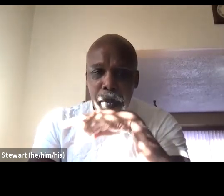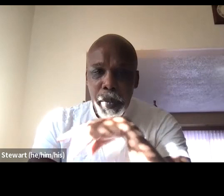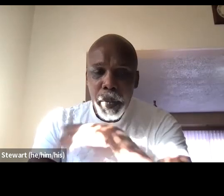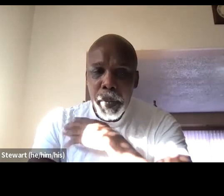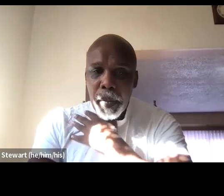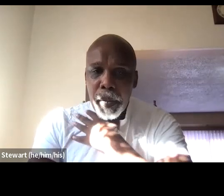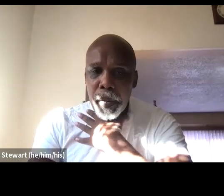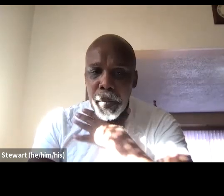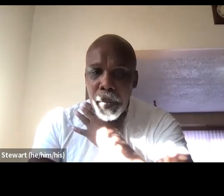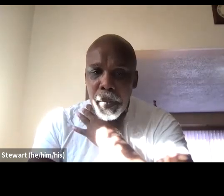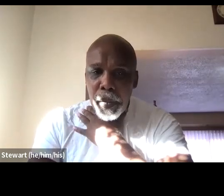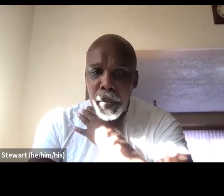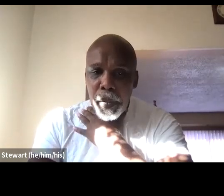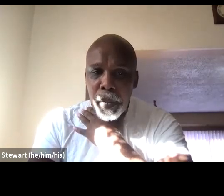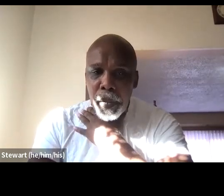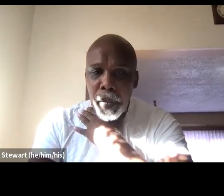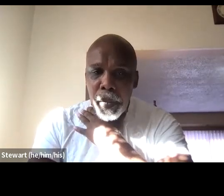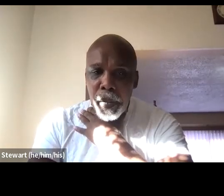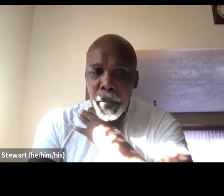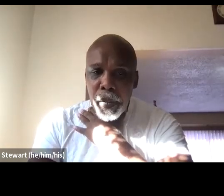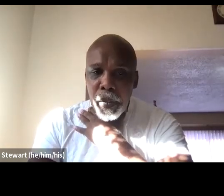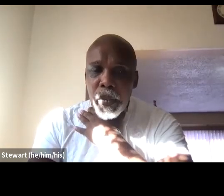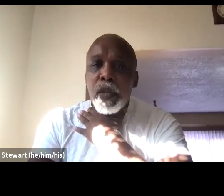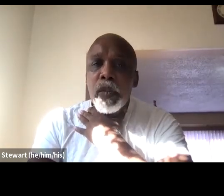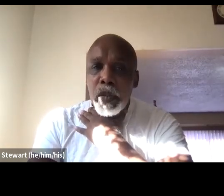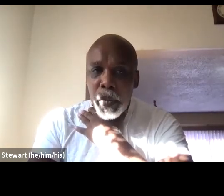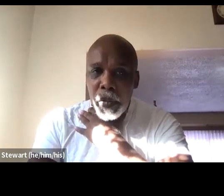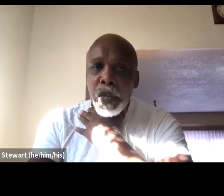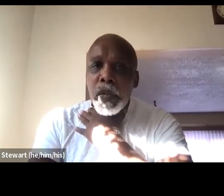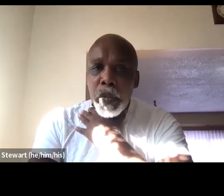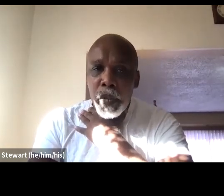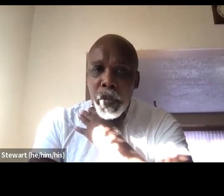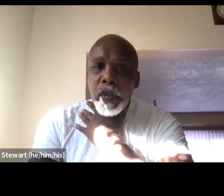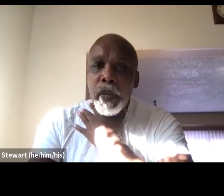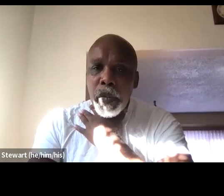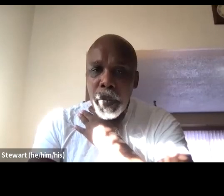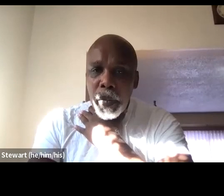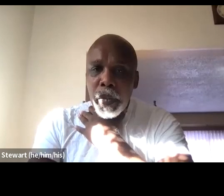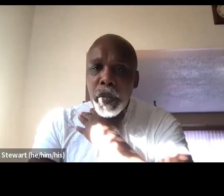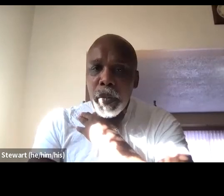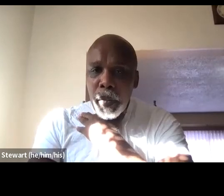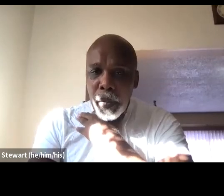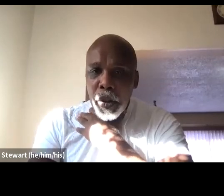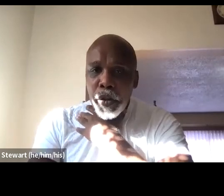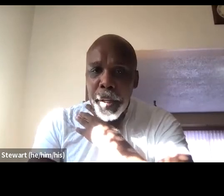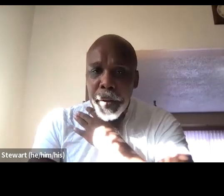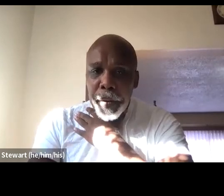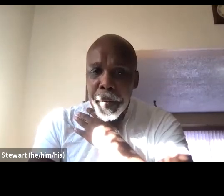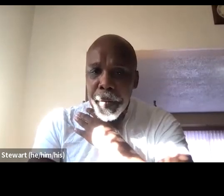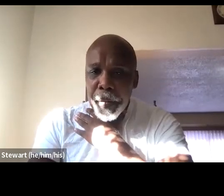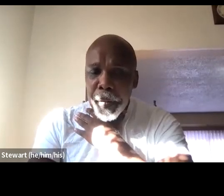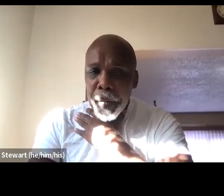pop out of the breakout rooms to see if there's a good way to insert those in. So just so you know, I've got them standing by.